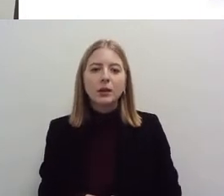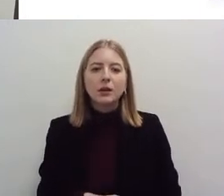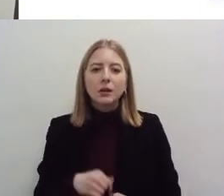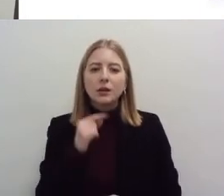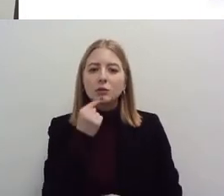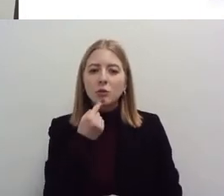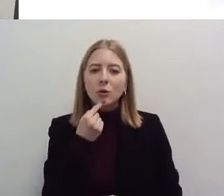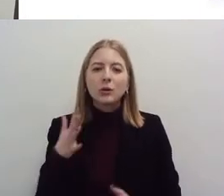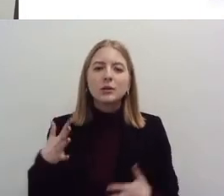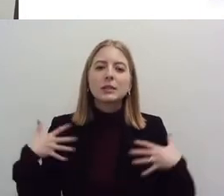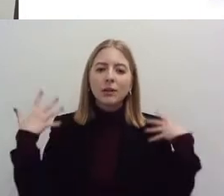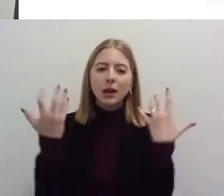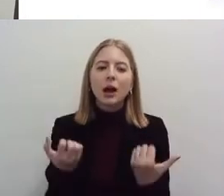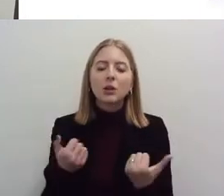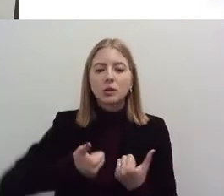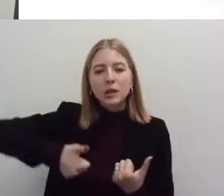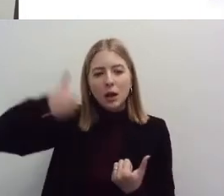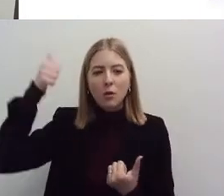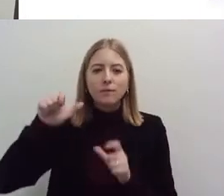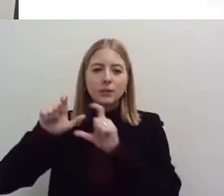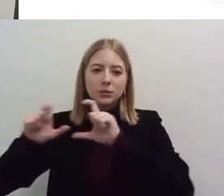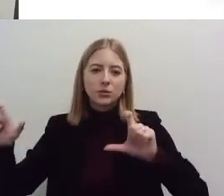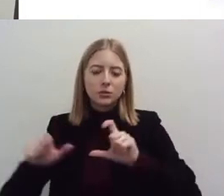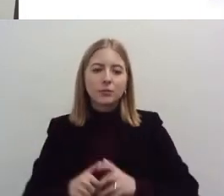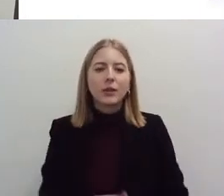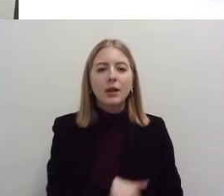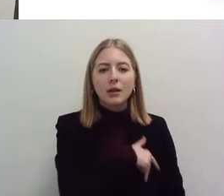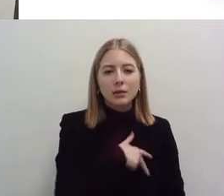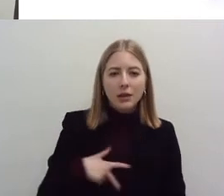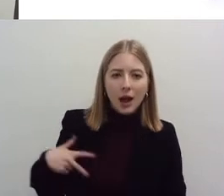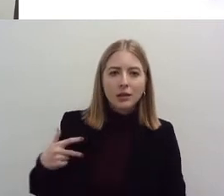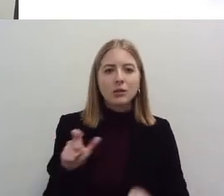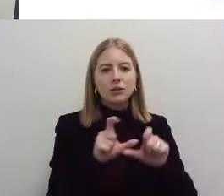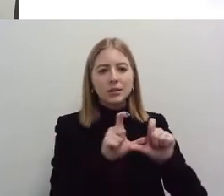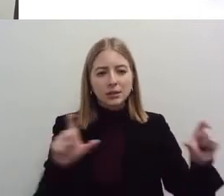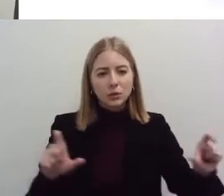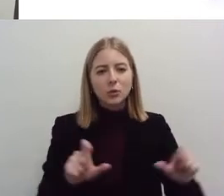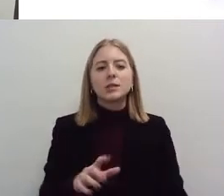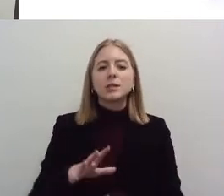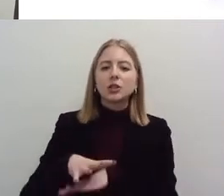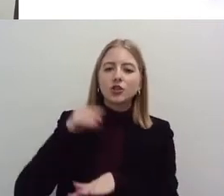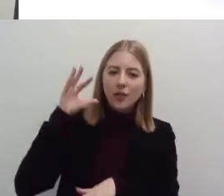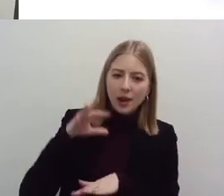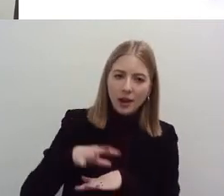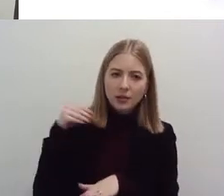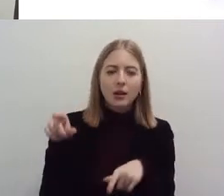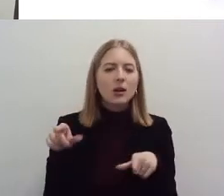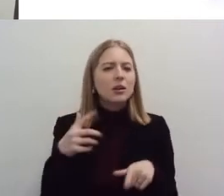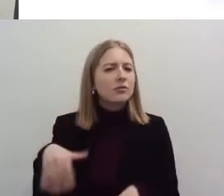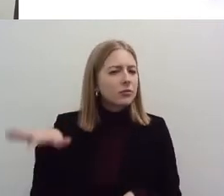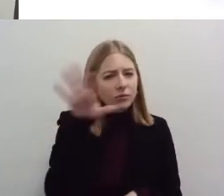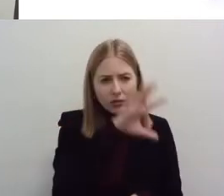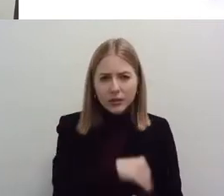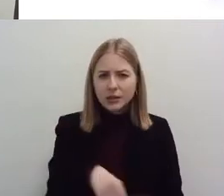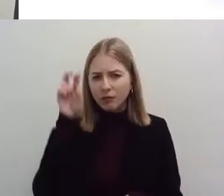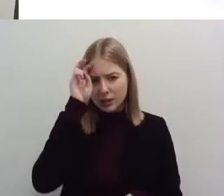Sundhedsstyrelsen in Denmark, and Folkhälsomyndigheten in Sweden. All of these countries also have national consulting